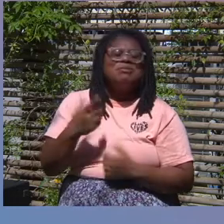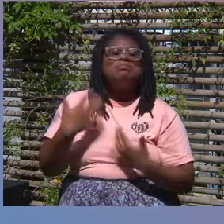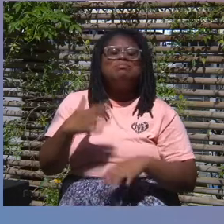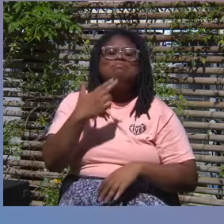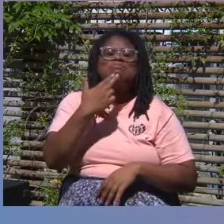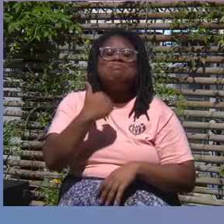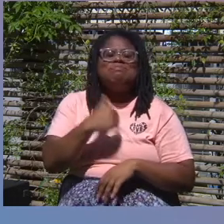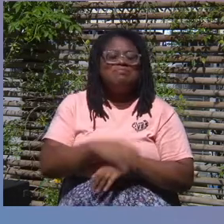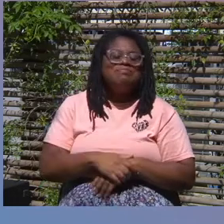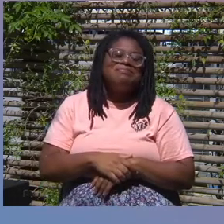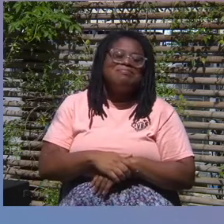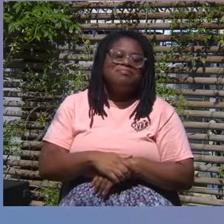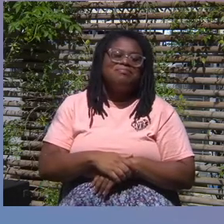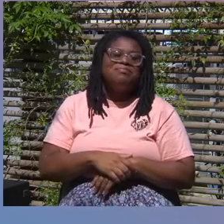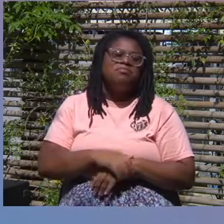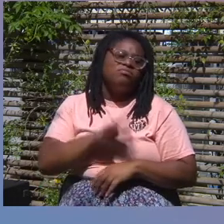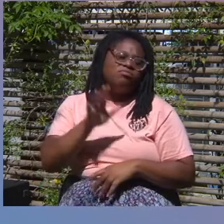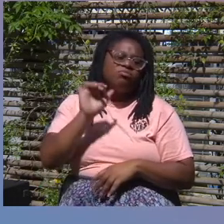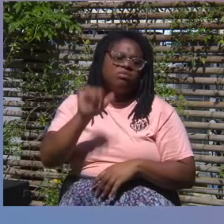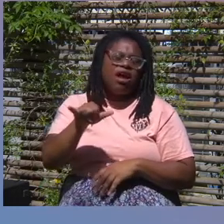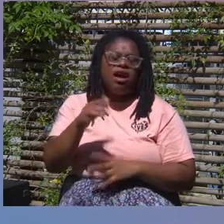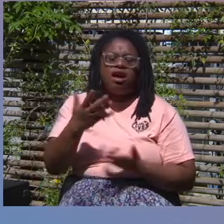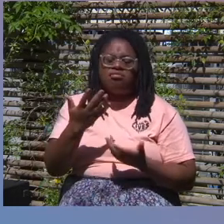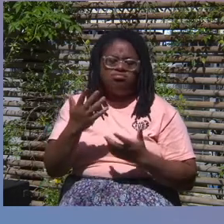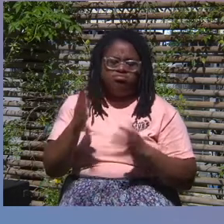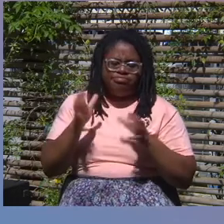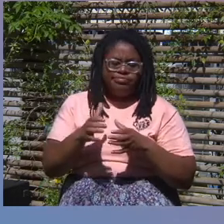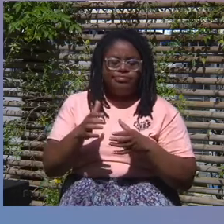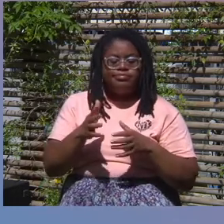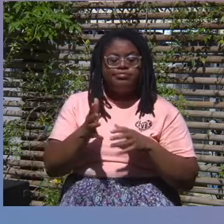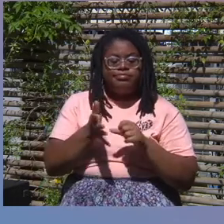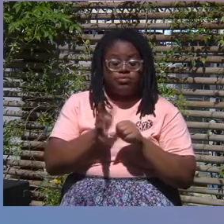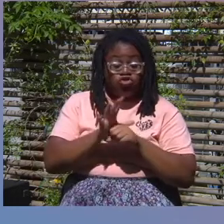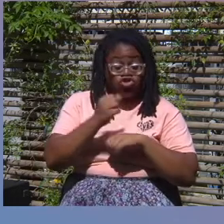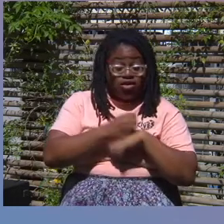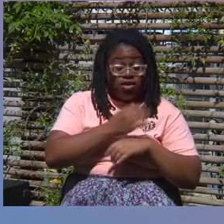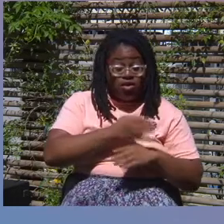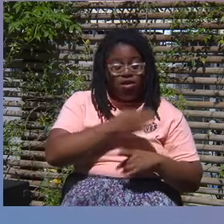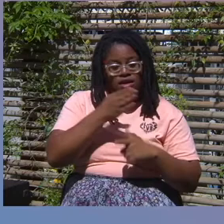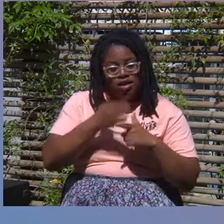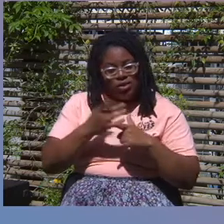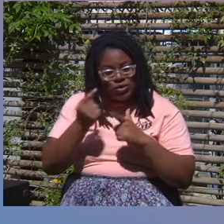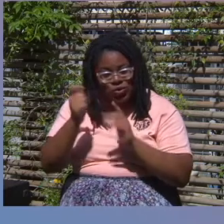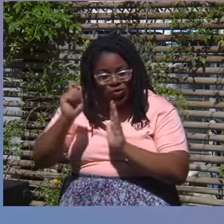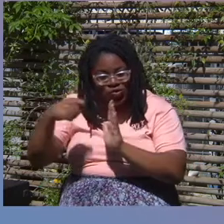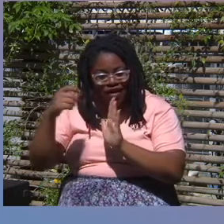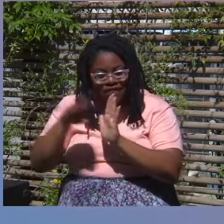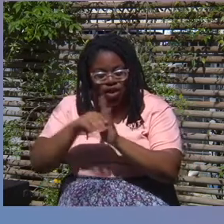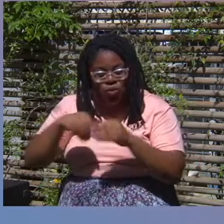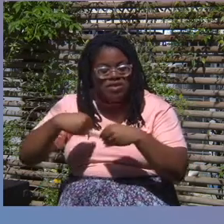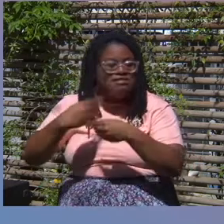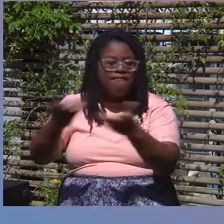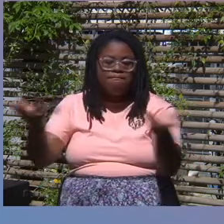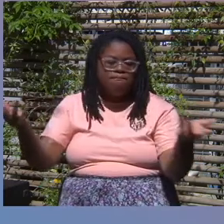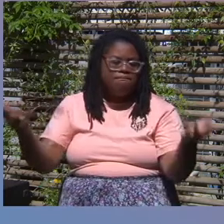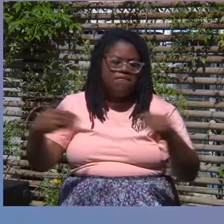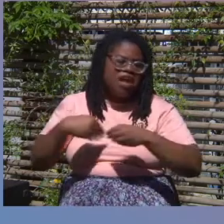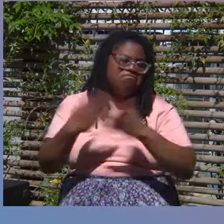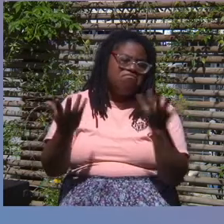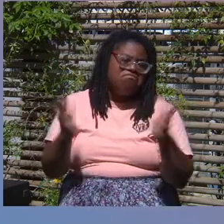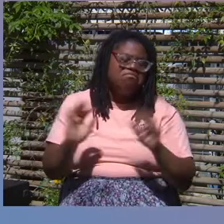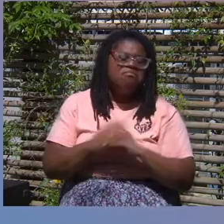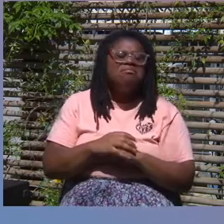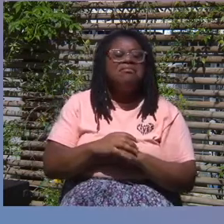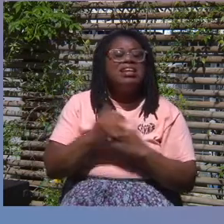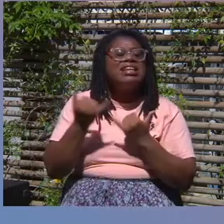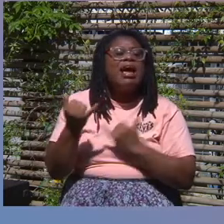too cute. And so COVID shut a lot of that down, so then we went and filmed videos. And gave them to me. We just gave them.